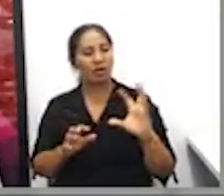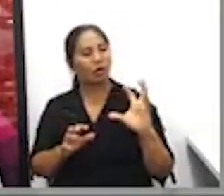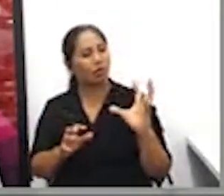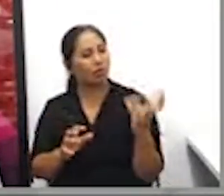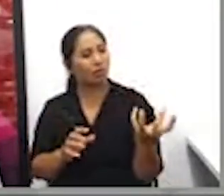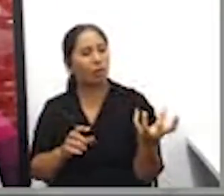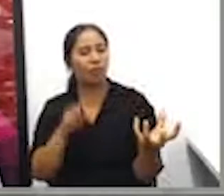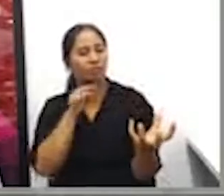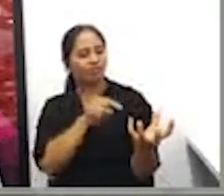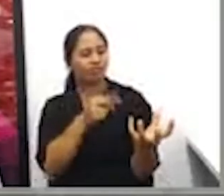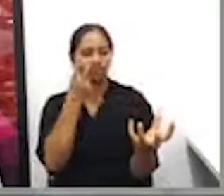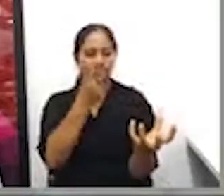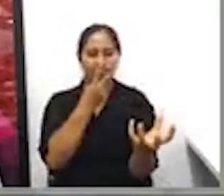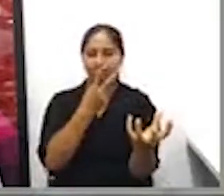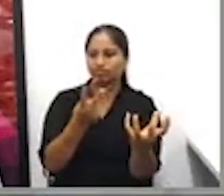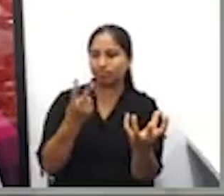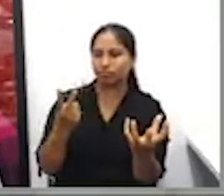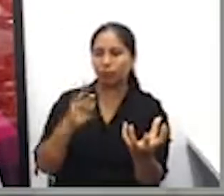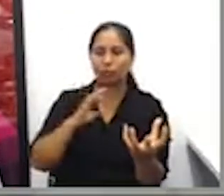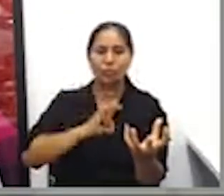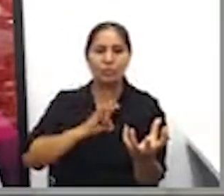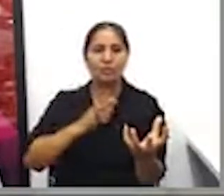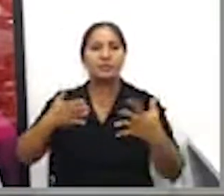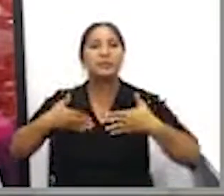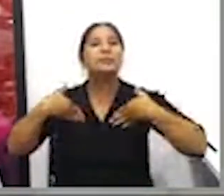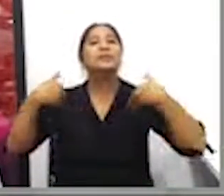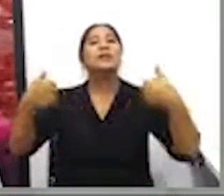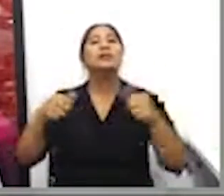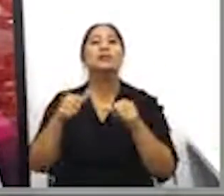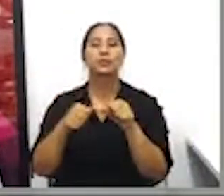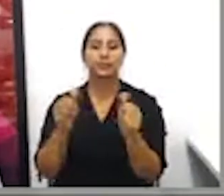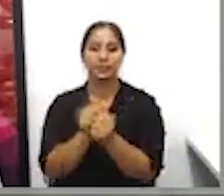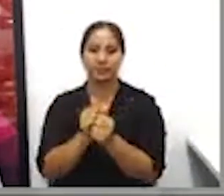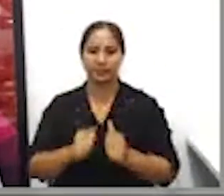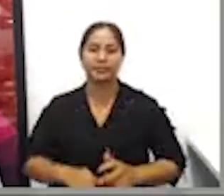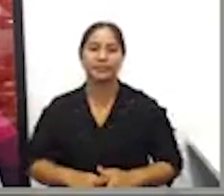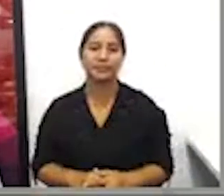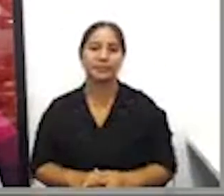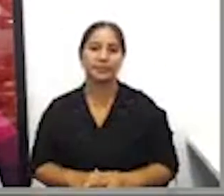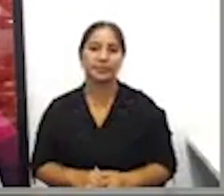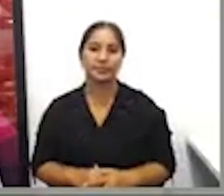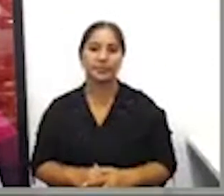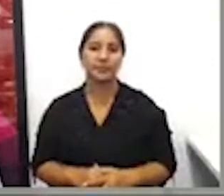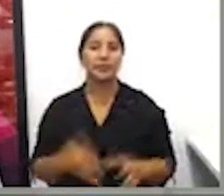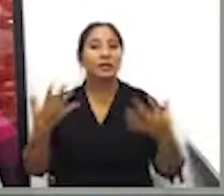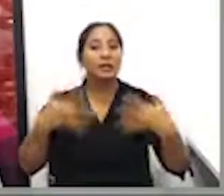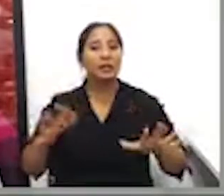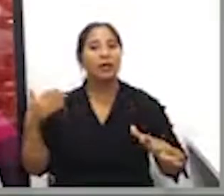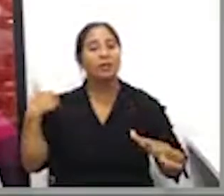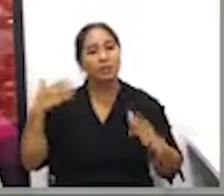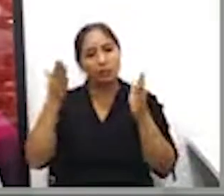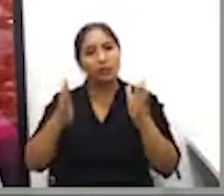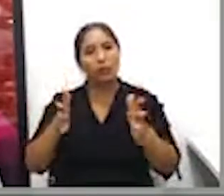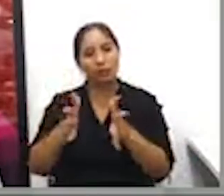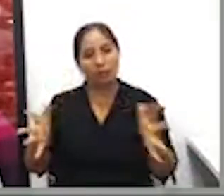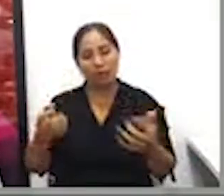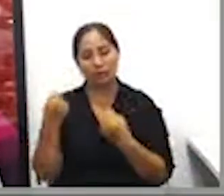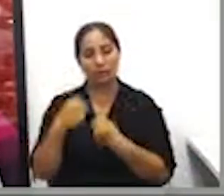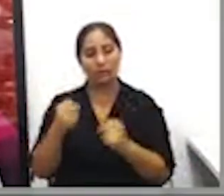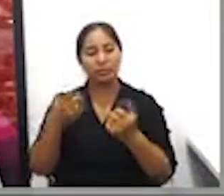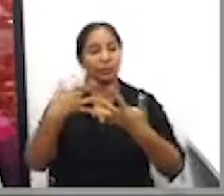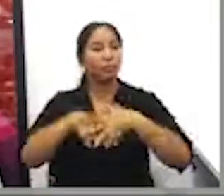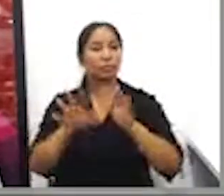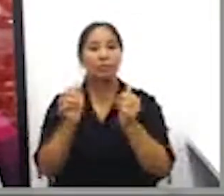this stage, but one can make a tremendous contribution behind the curtain. Not everybody has to be out